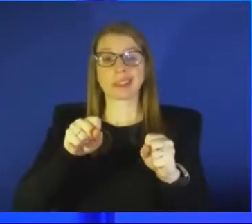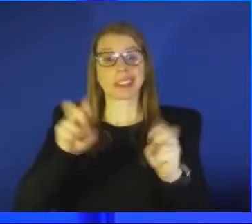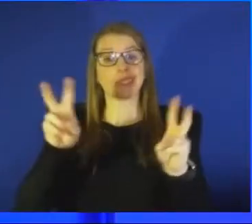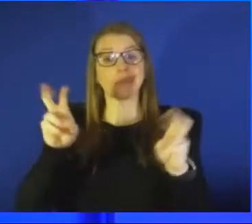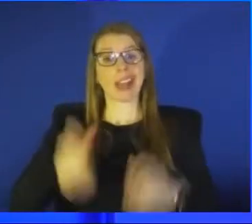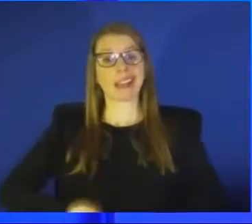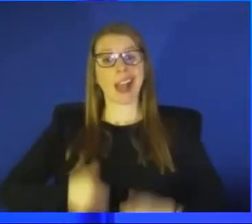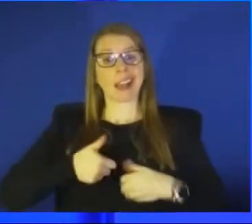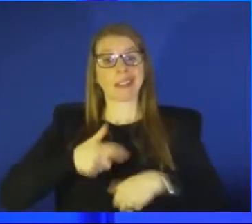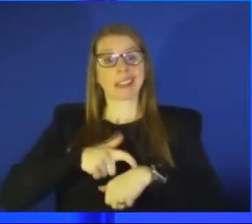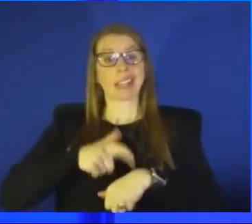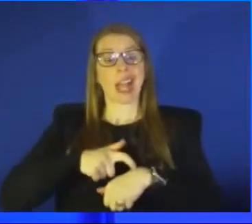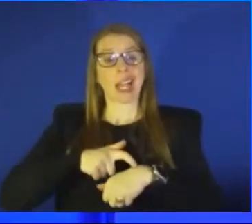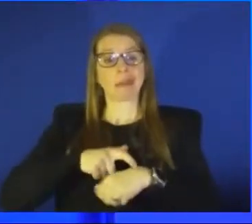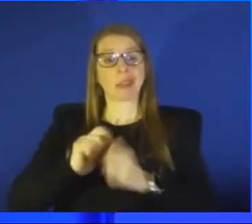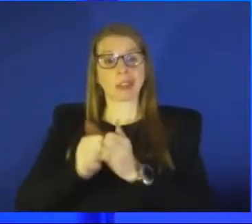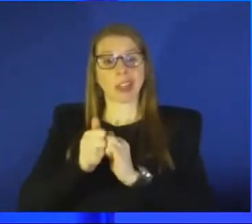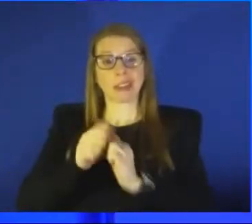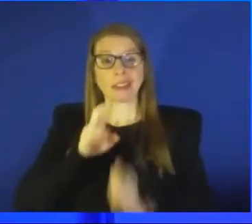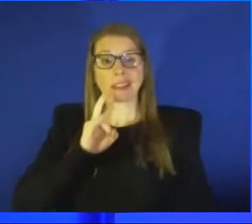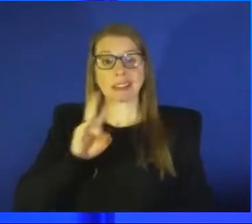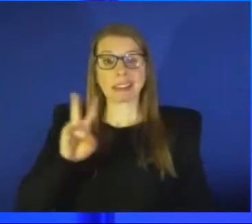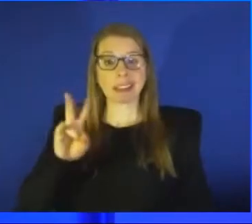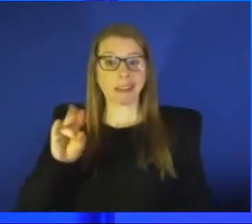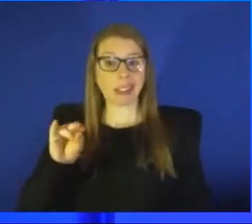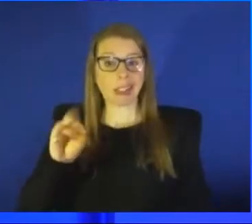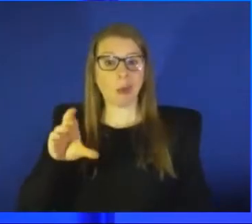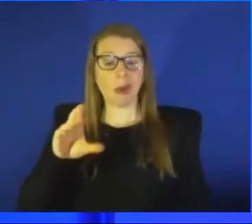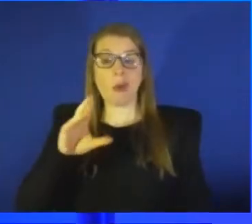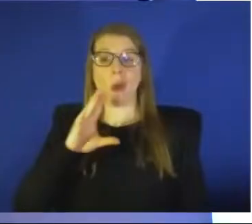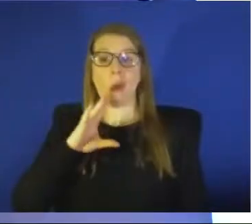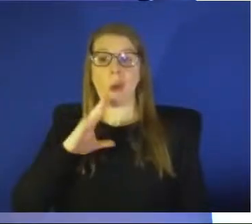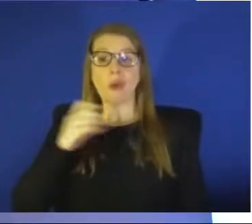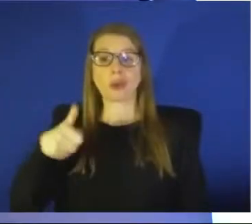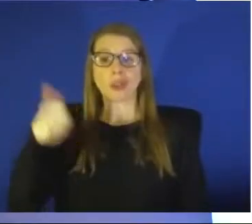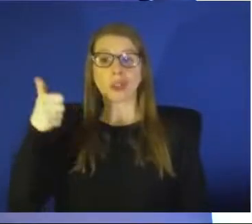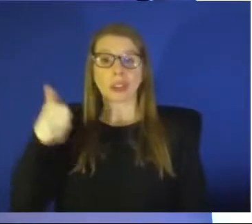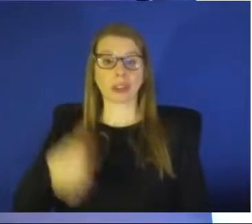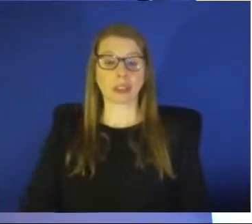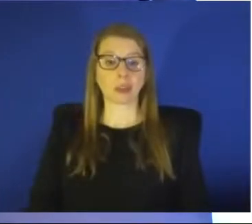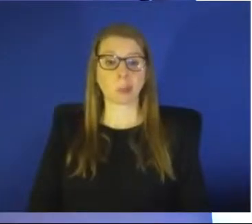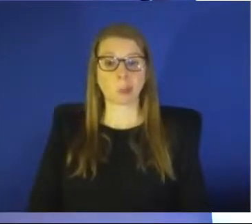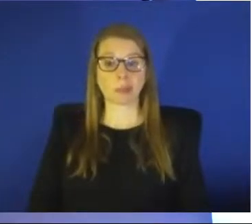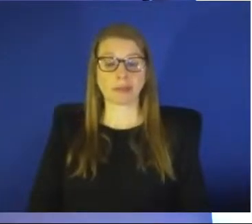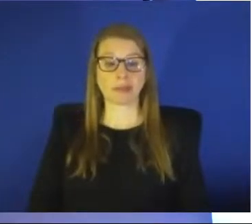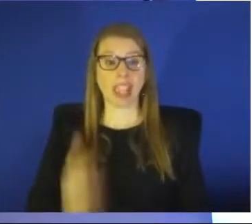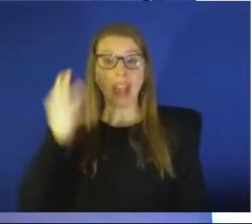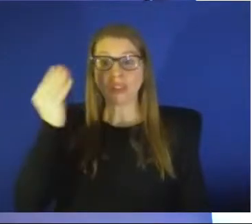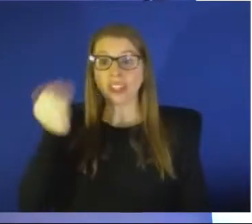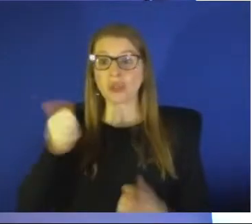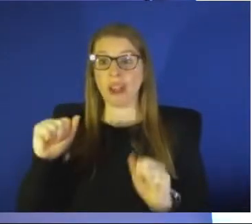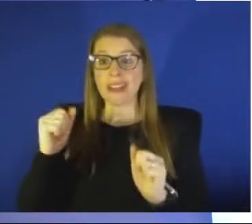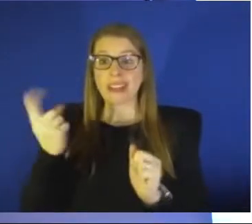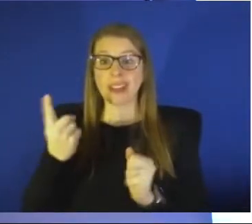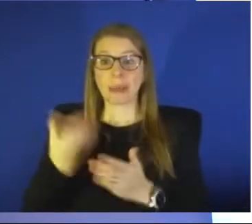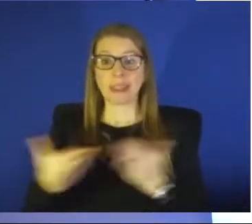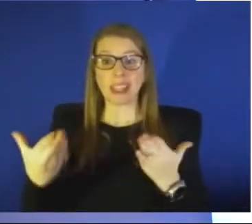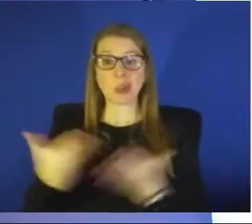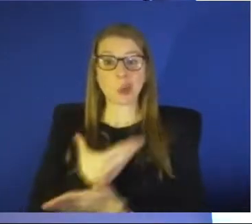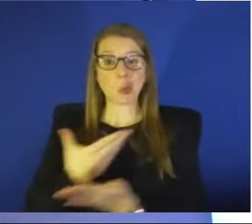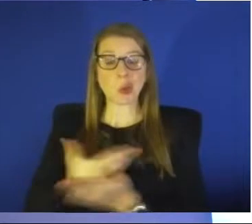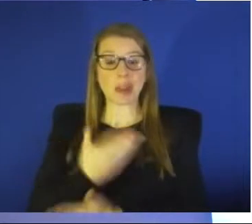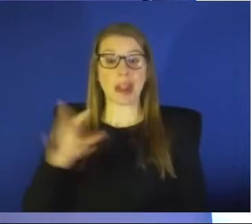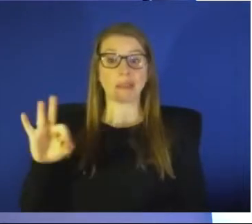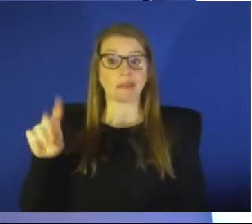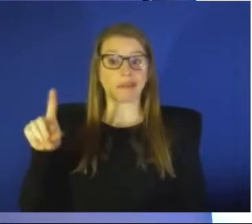70s and older have taken up the game in the pandemic, trying to get outside, do something new. The FDA has recently said that